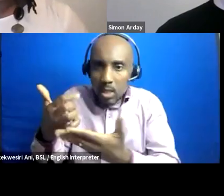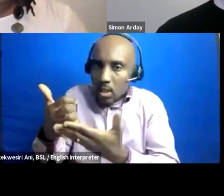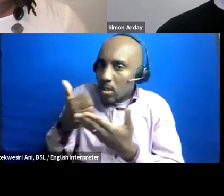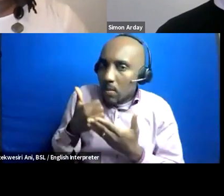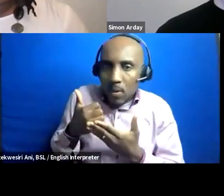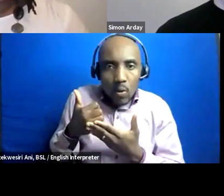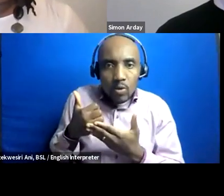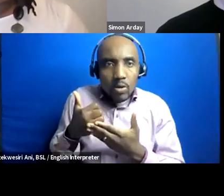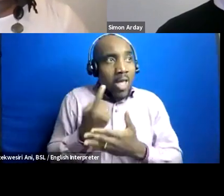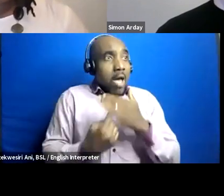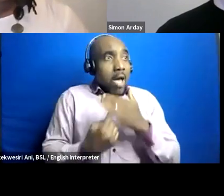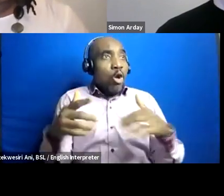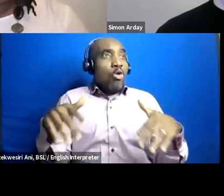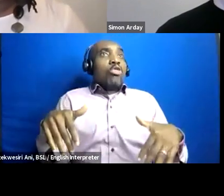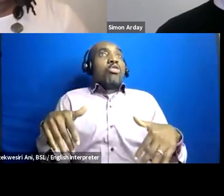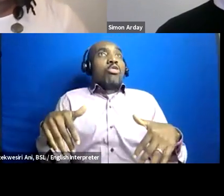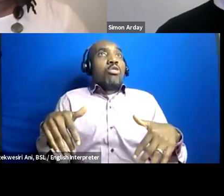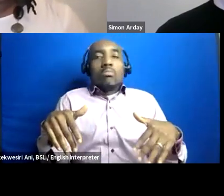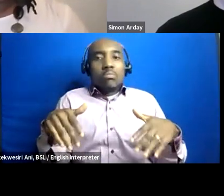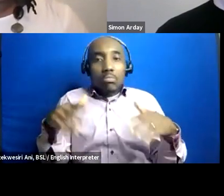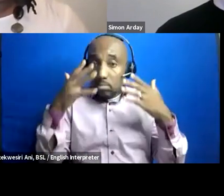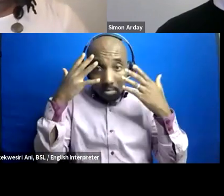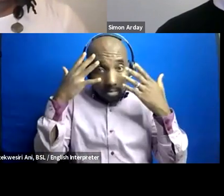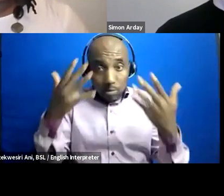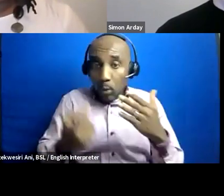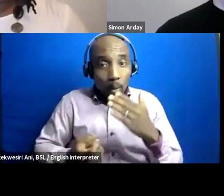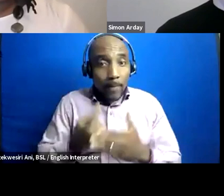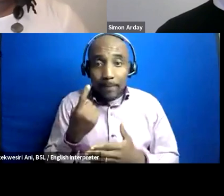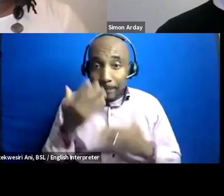I don't really know what would have happened to me. She, you know,